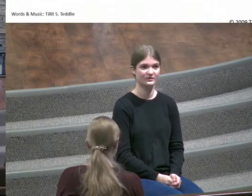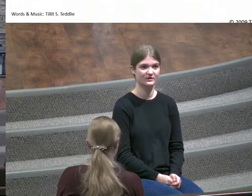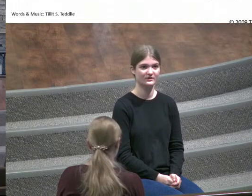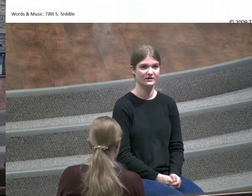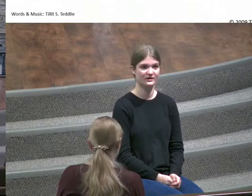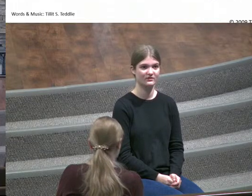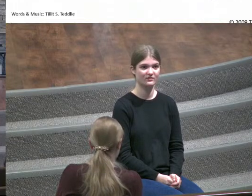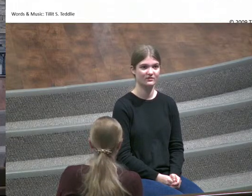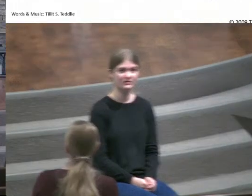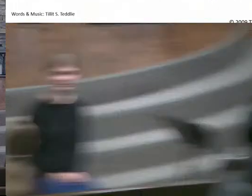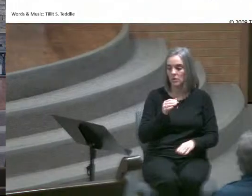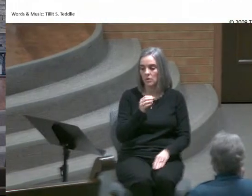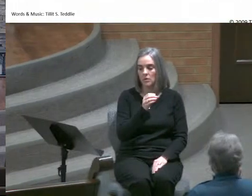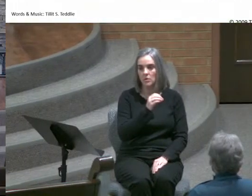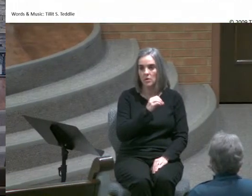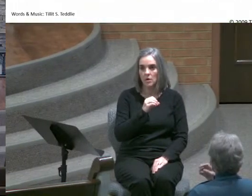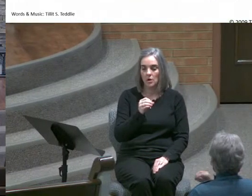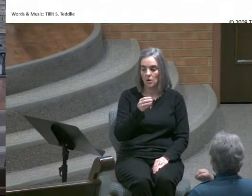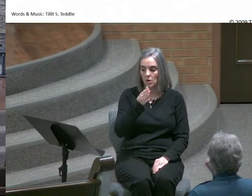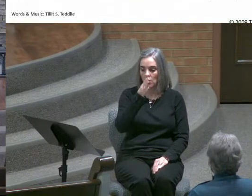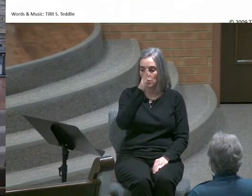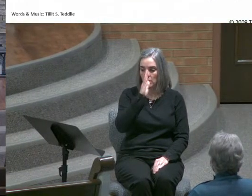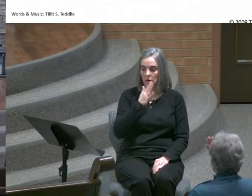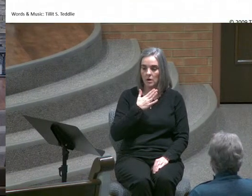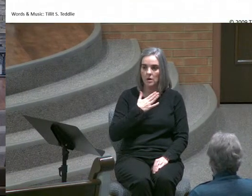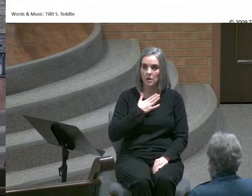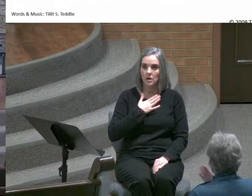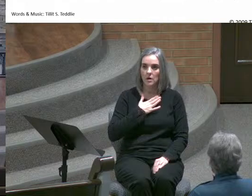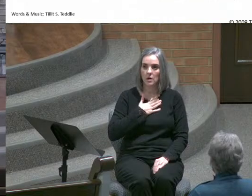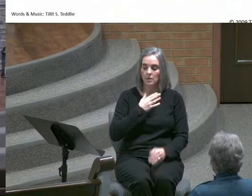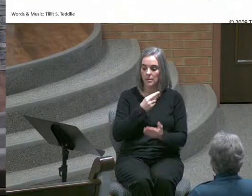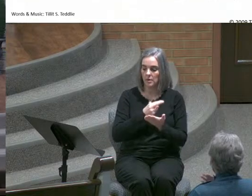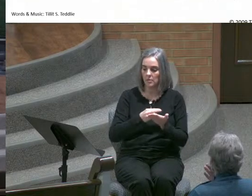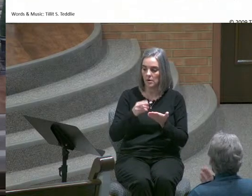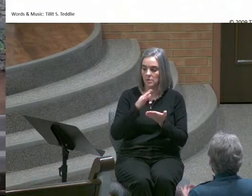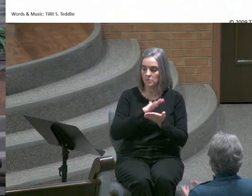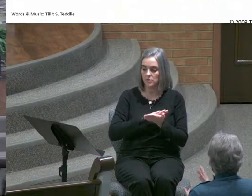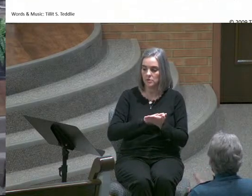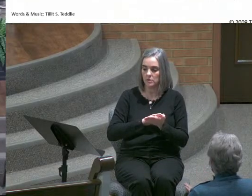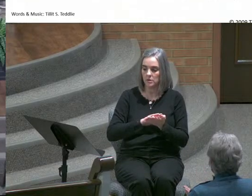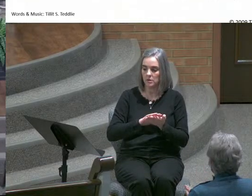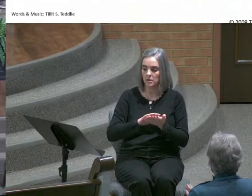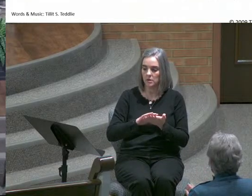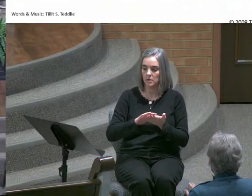Hear me when I call, O God, my